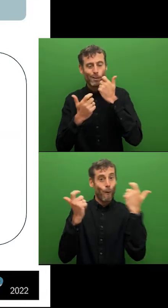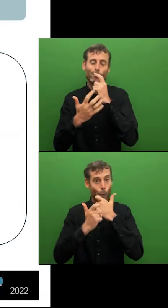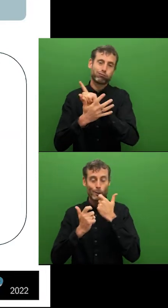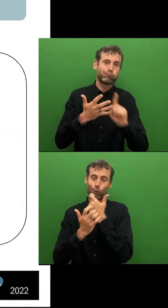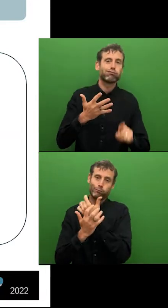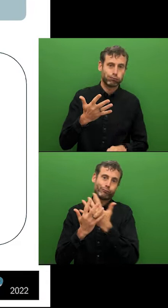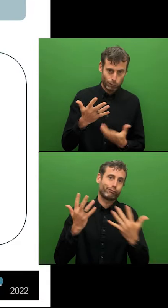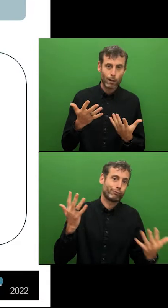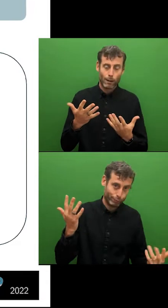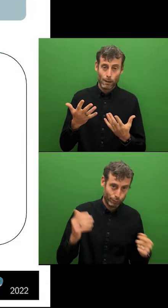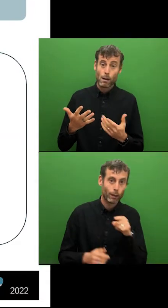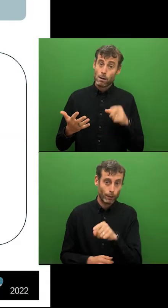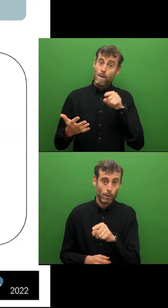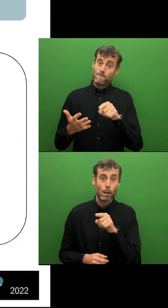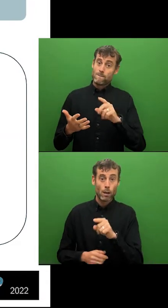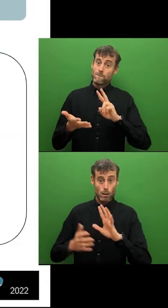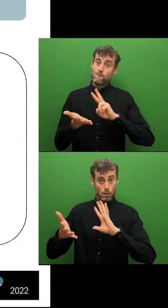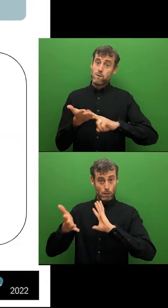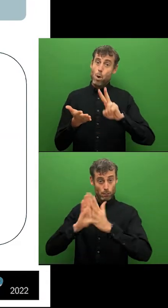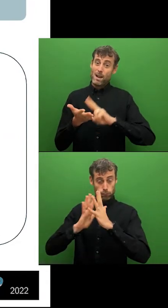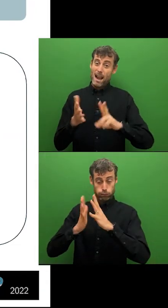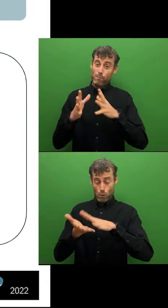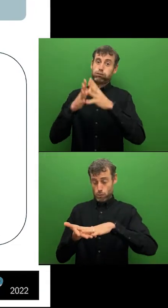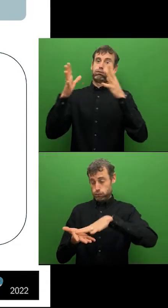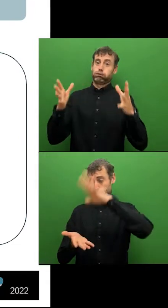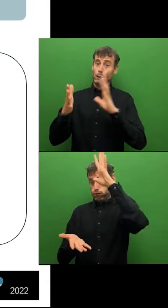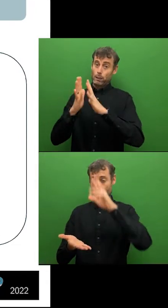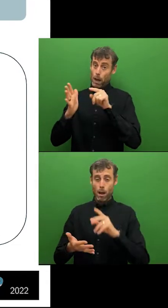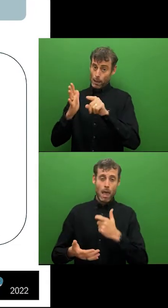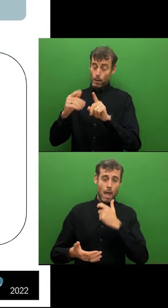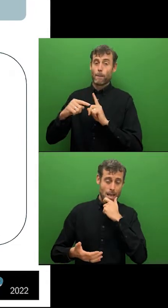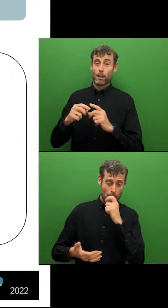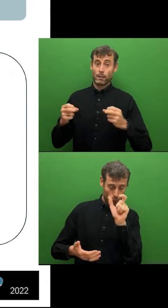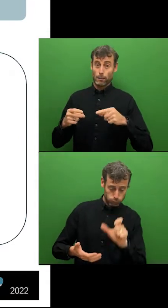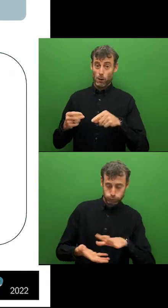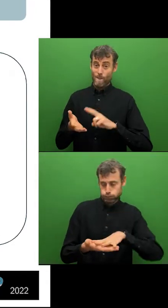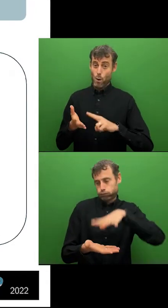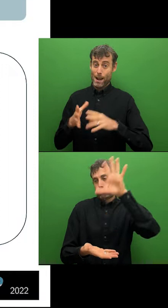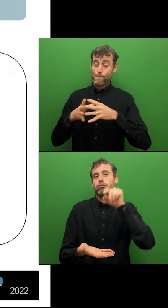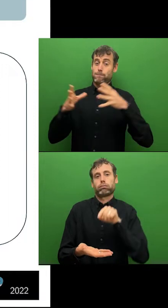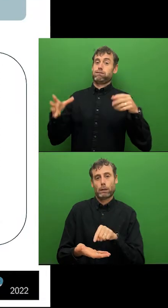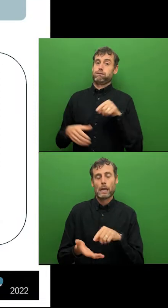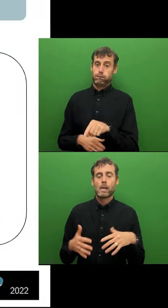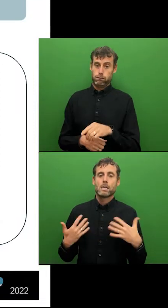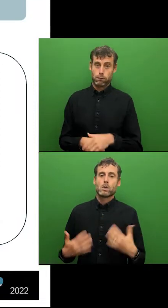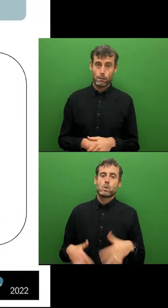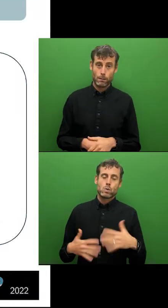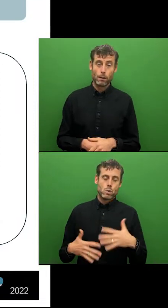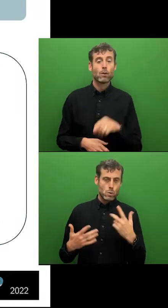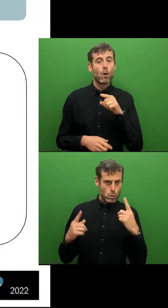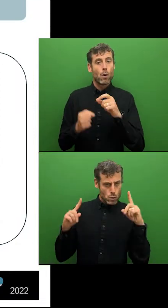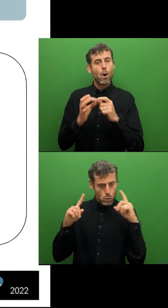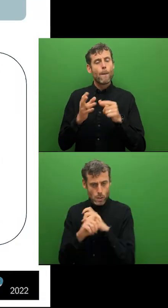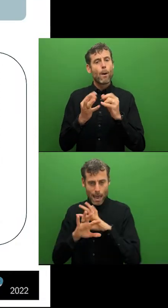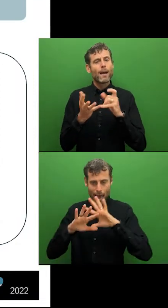documentaries, comedy, and a very large vocabulary, both in the signing and in the subtitles. This makes BobSL a